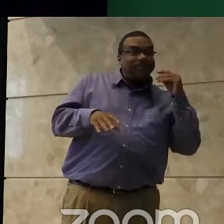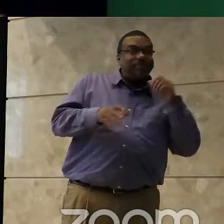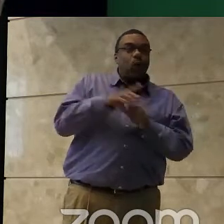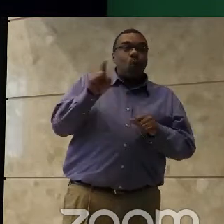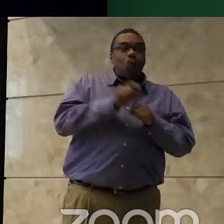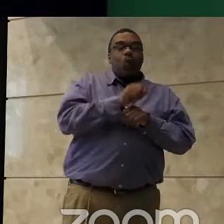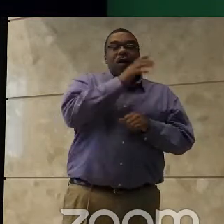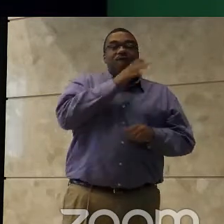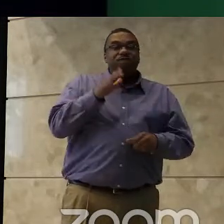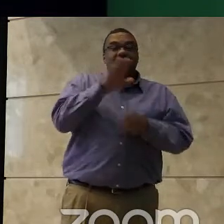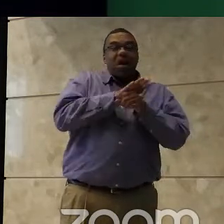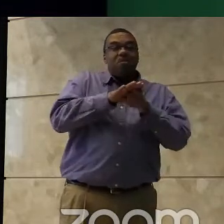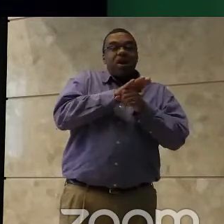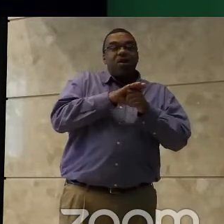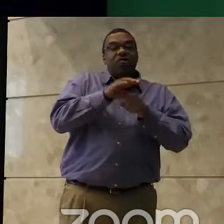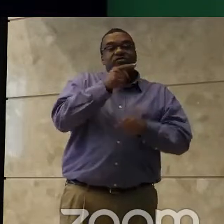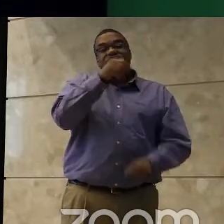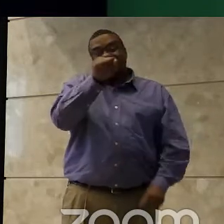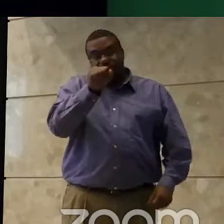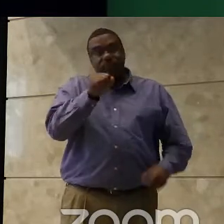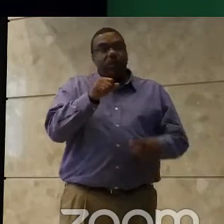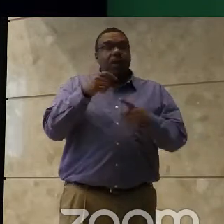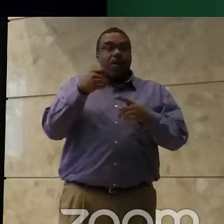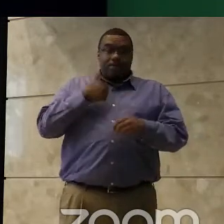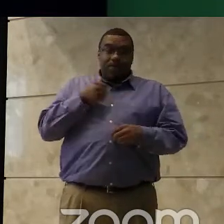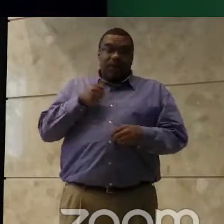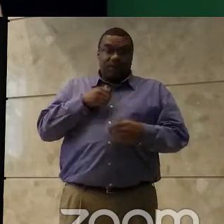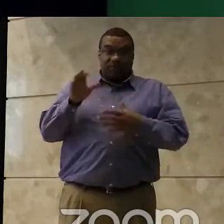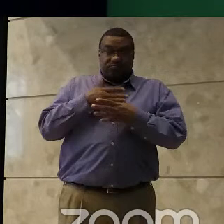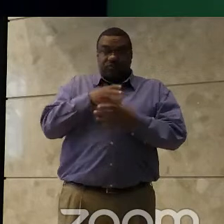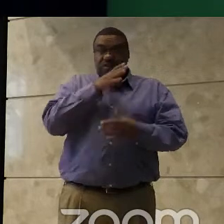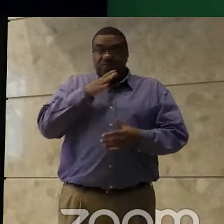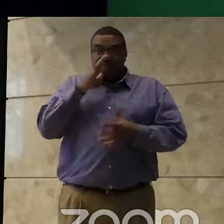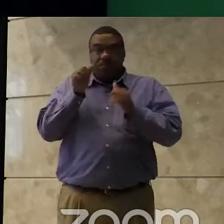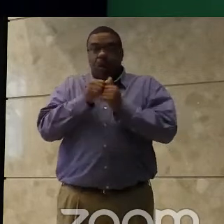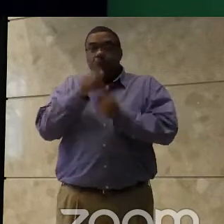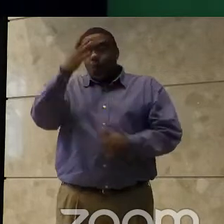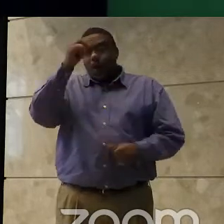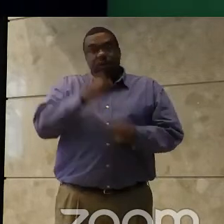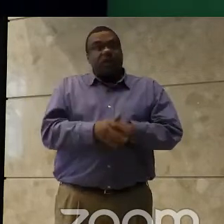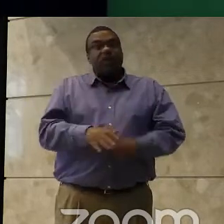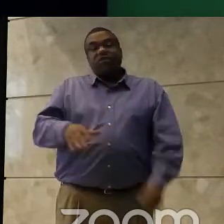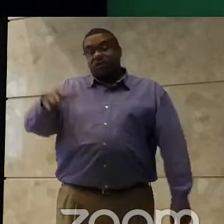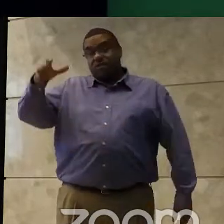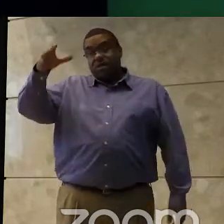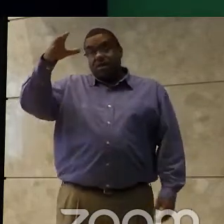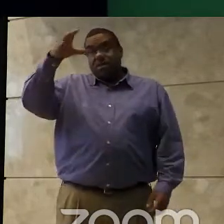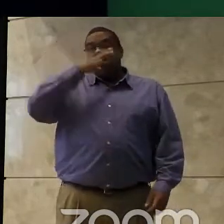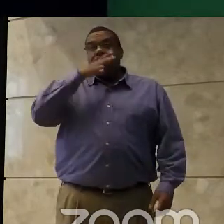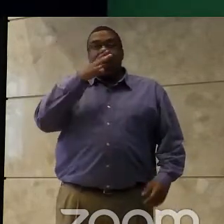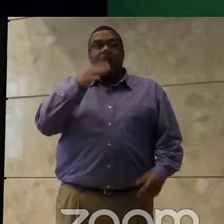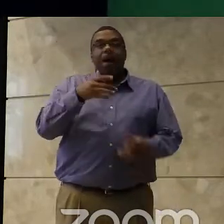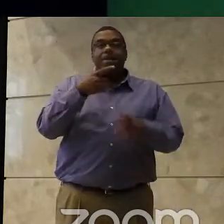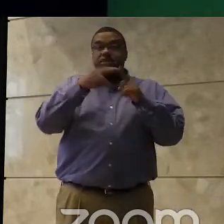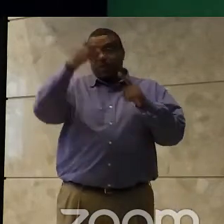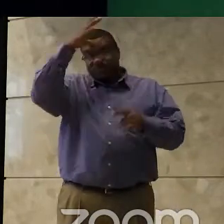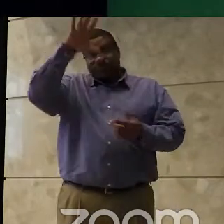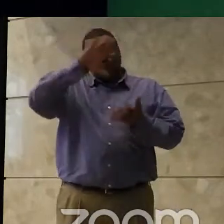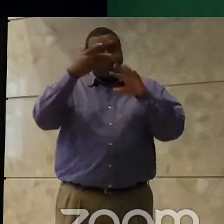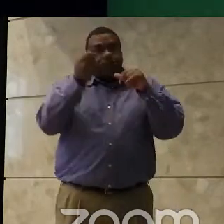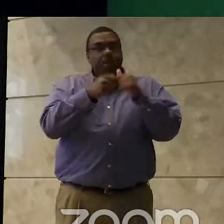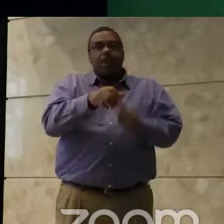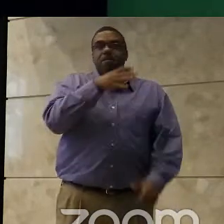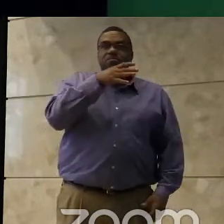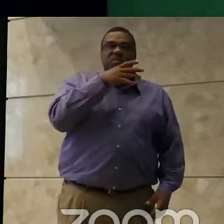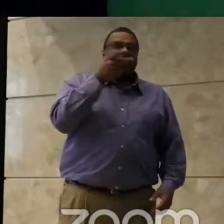Georgia. And I was a sharecropper because my mama had died. And my mama saw the